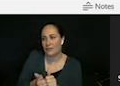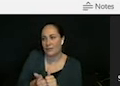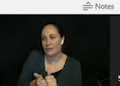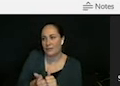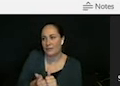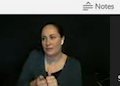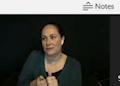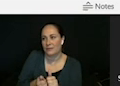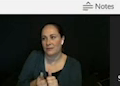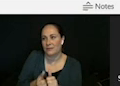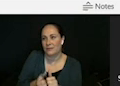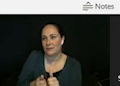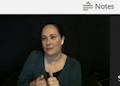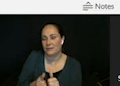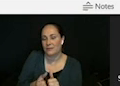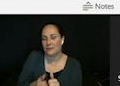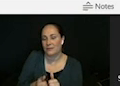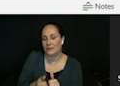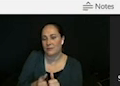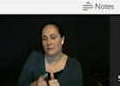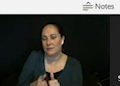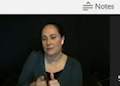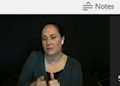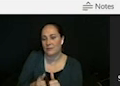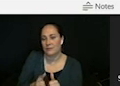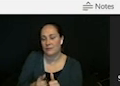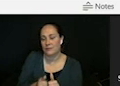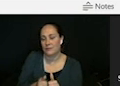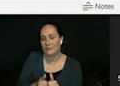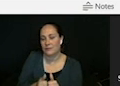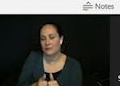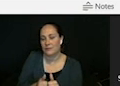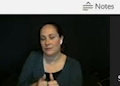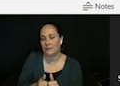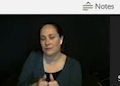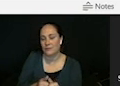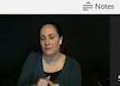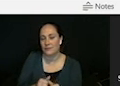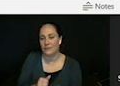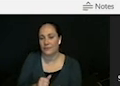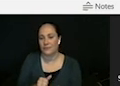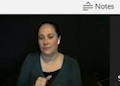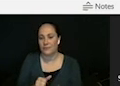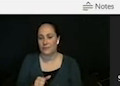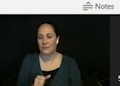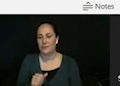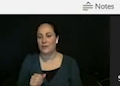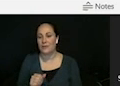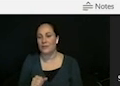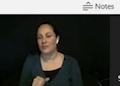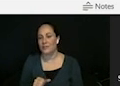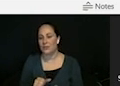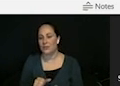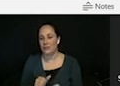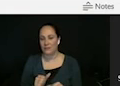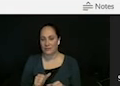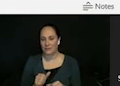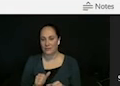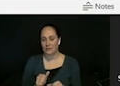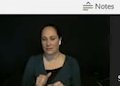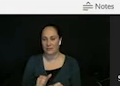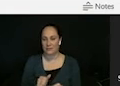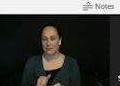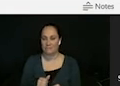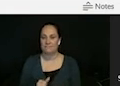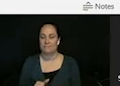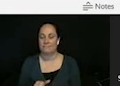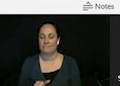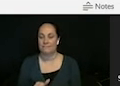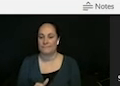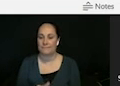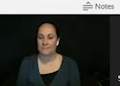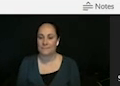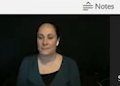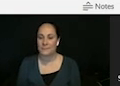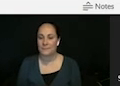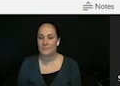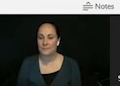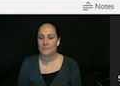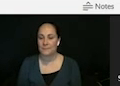By performing matrix convolutions, right? So it's a really nice, there's so much relation between math and physics. It's just,